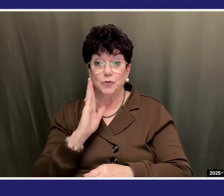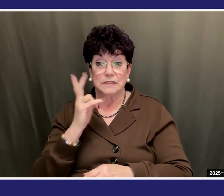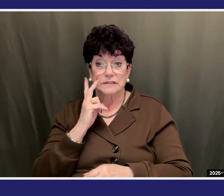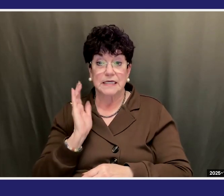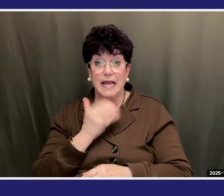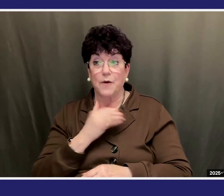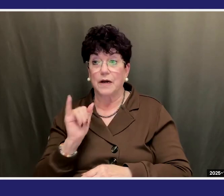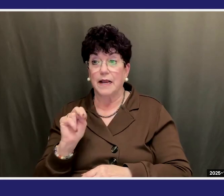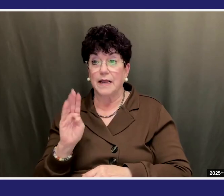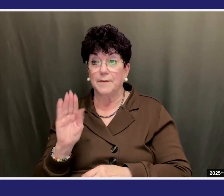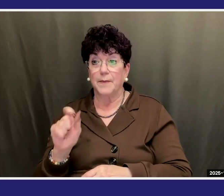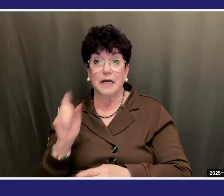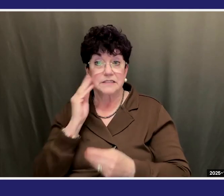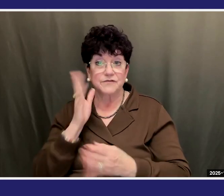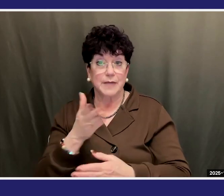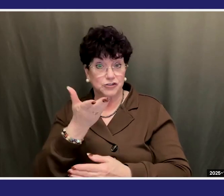inbox information here.